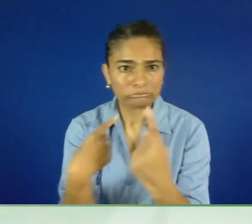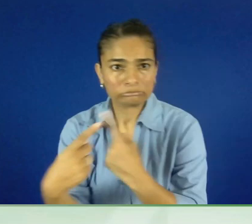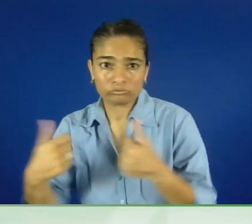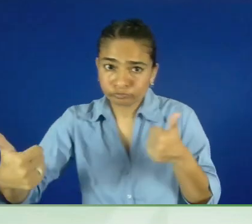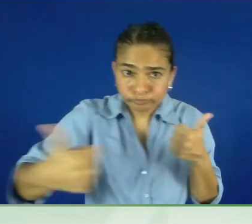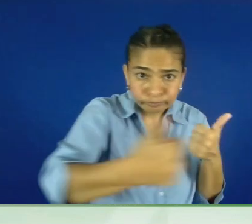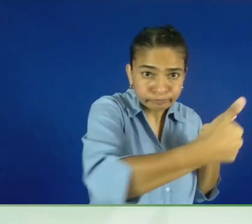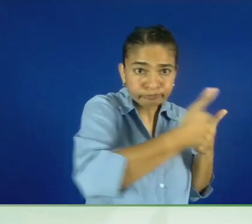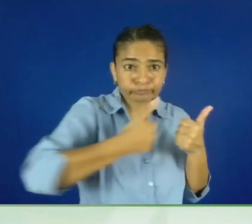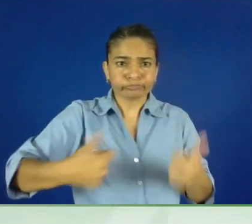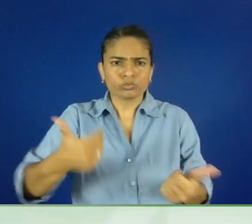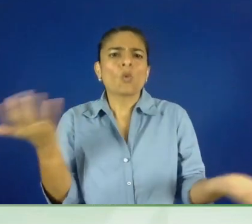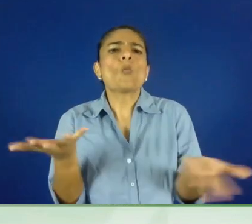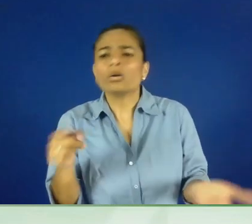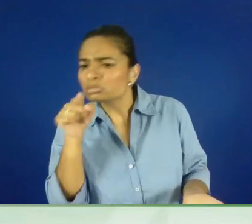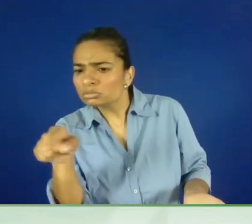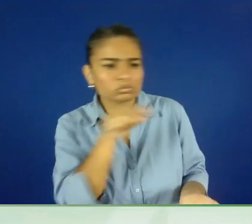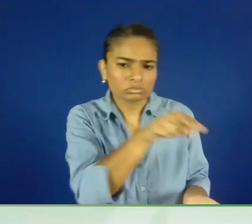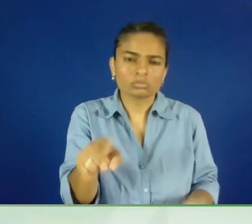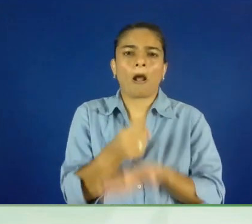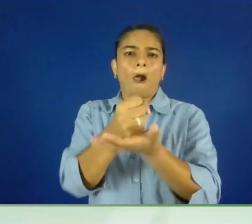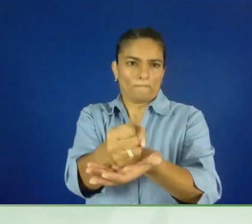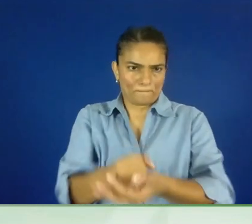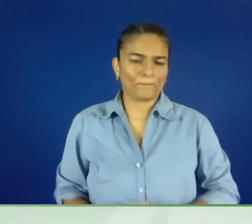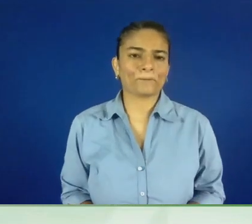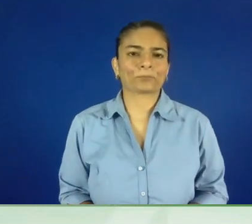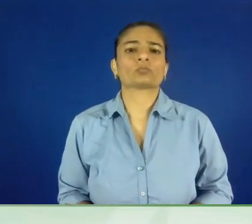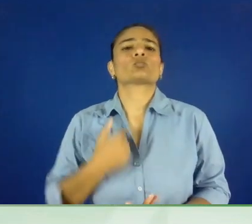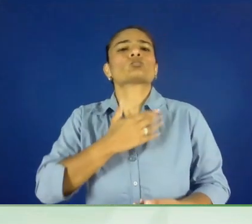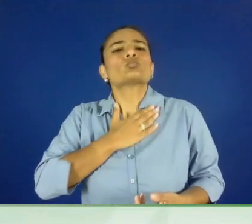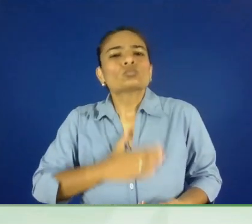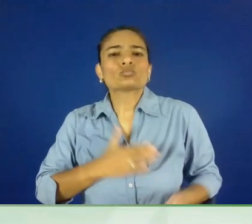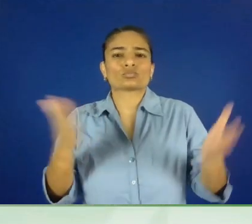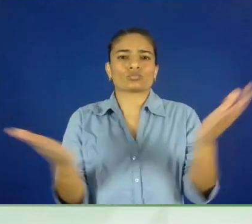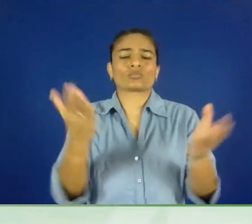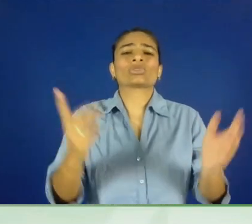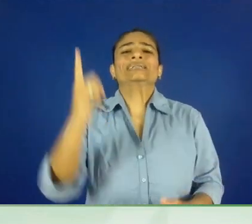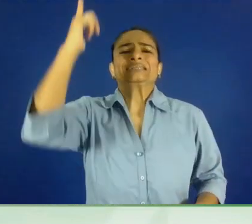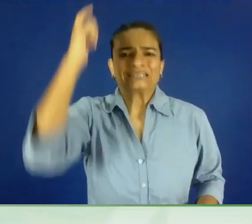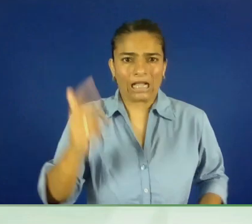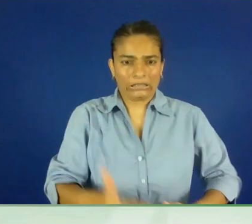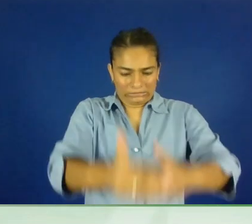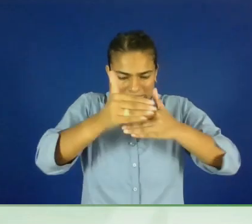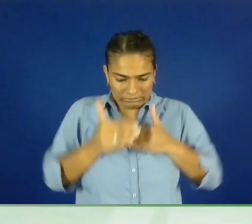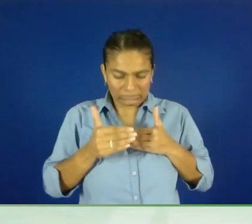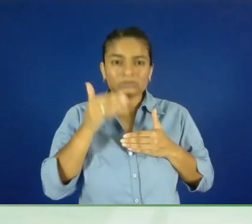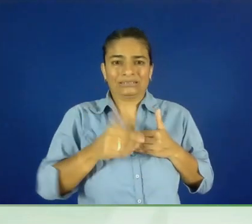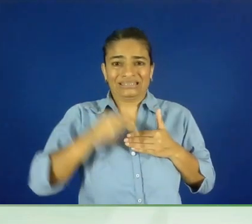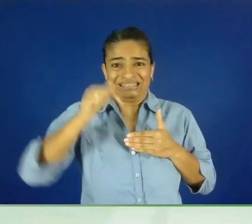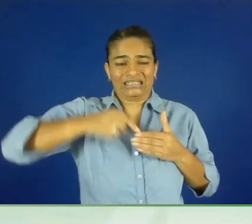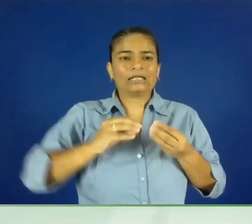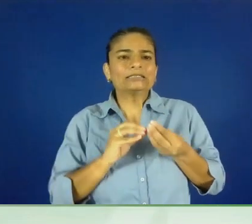I am also realistic, because there's also a lot of people say, oh, this is not efficient, it takes too much time.